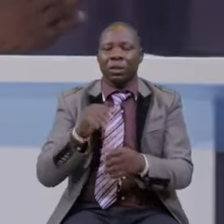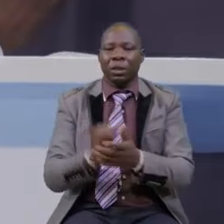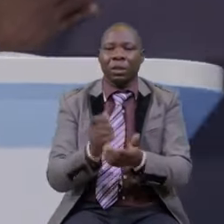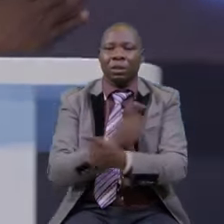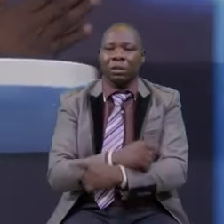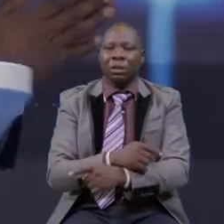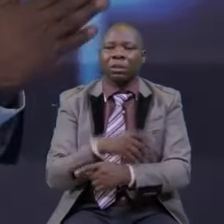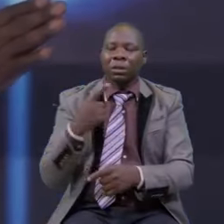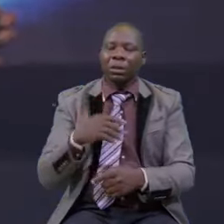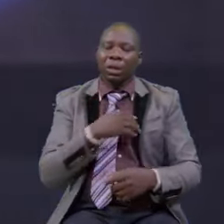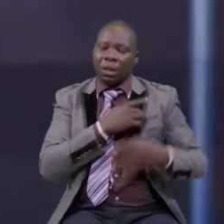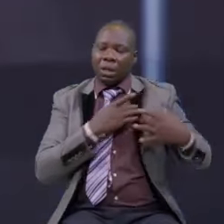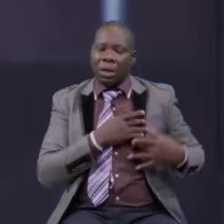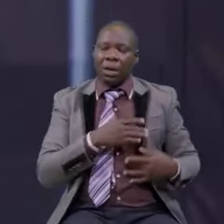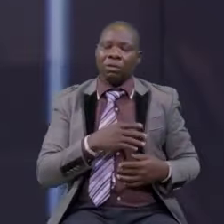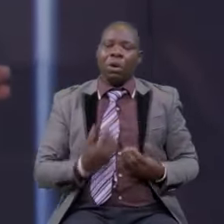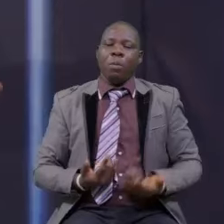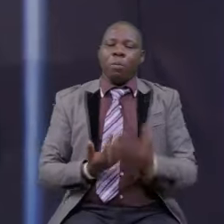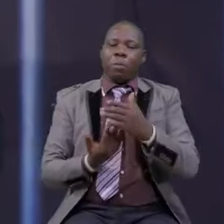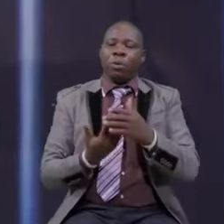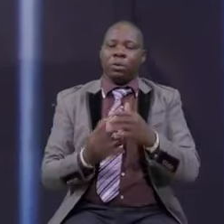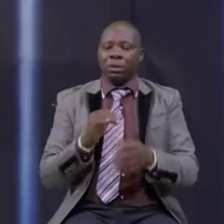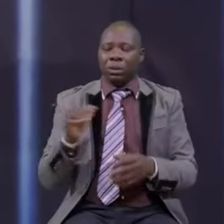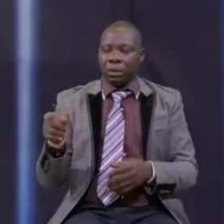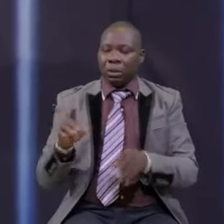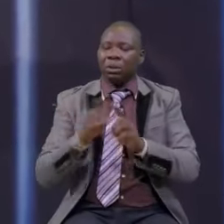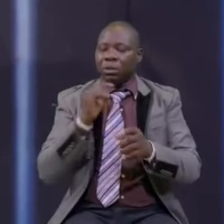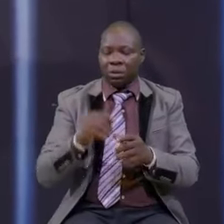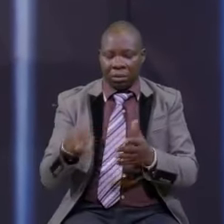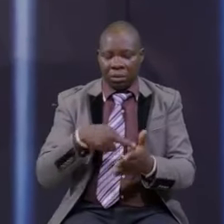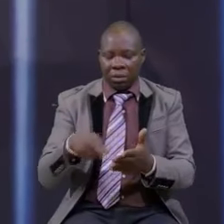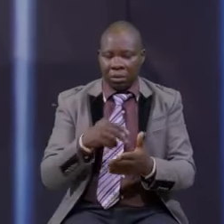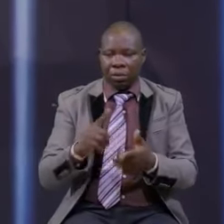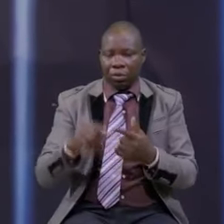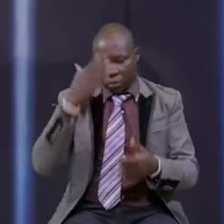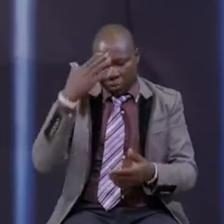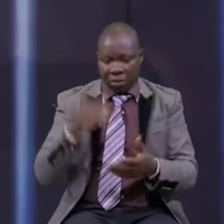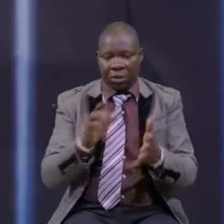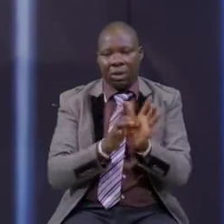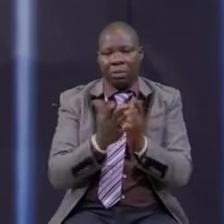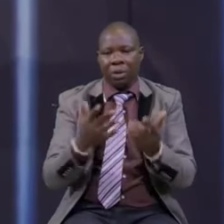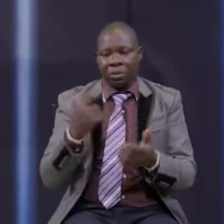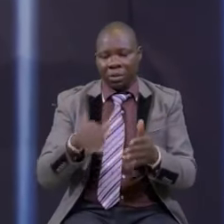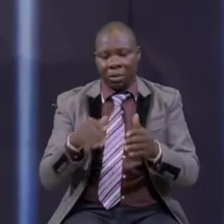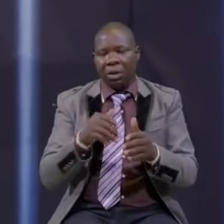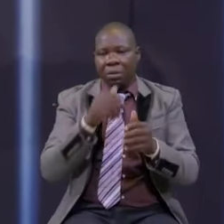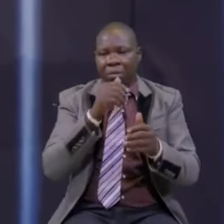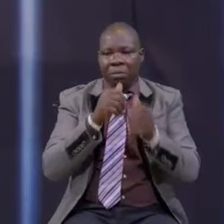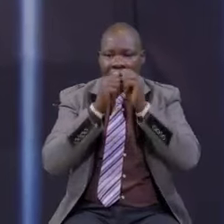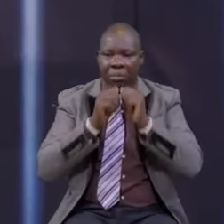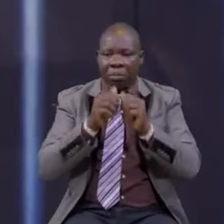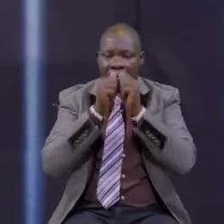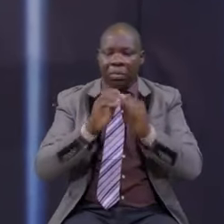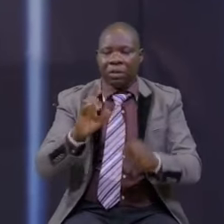read or know the Bible. The blessed instruction before leaving earth, he went to a